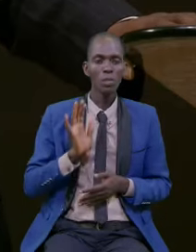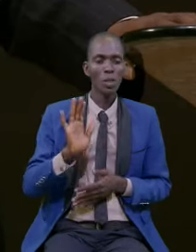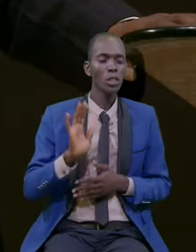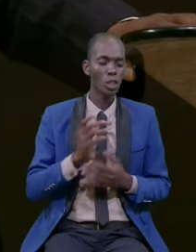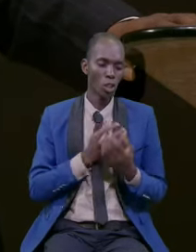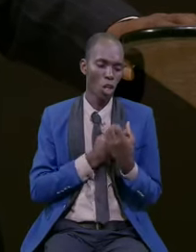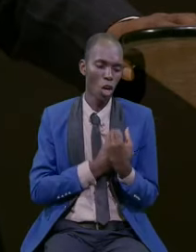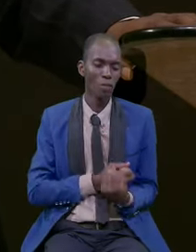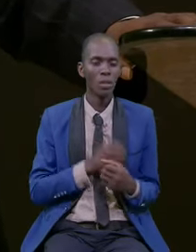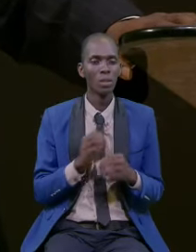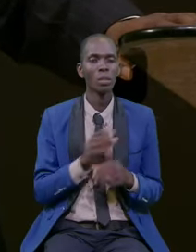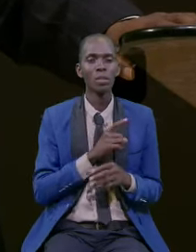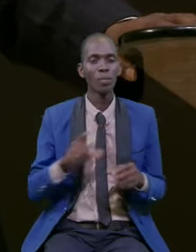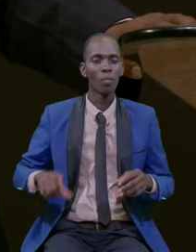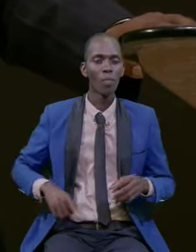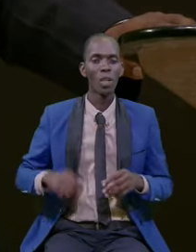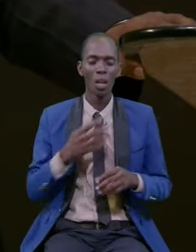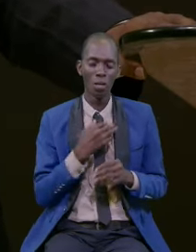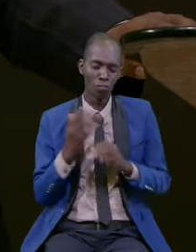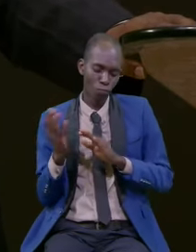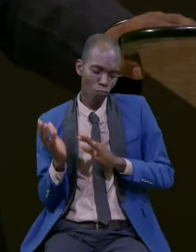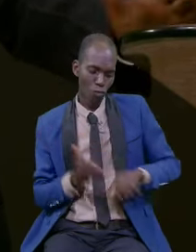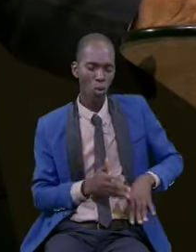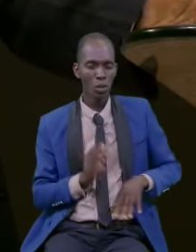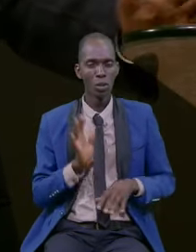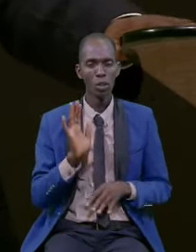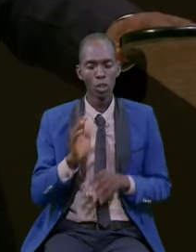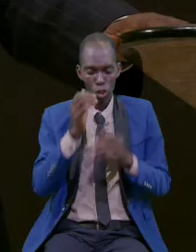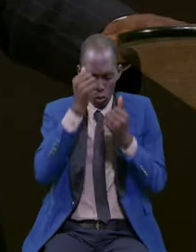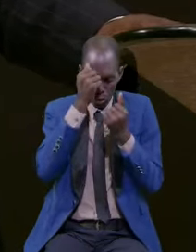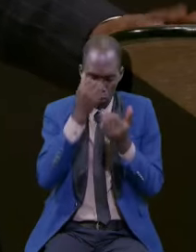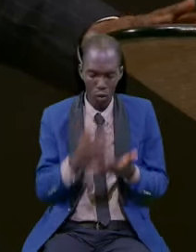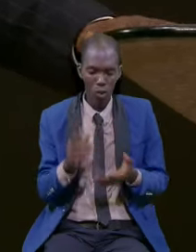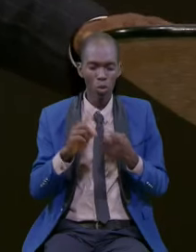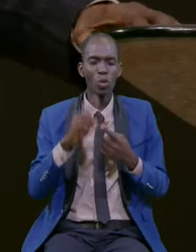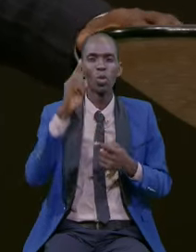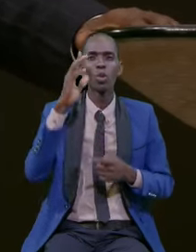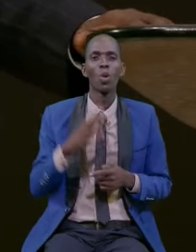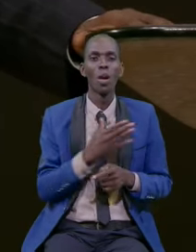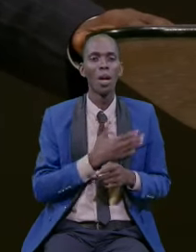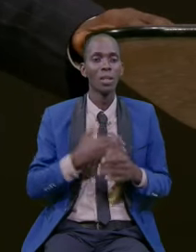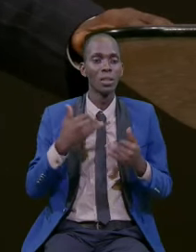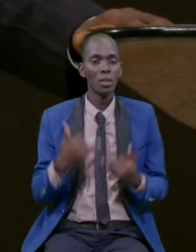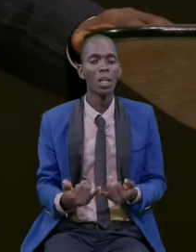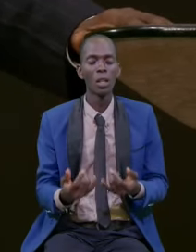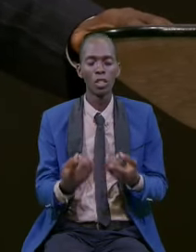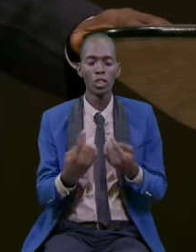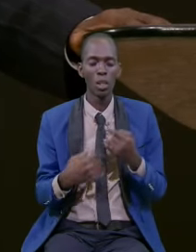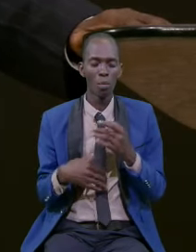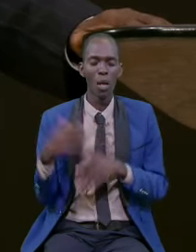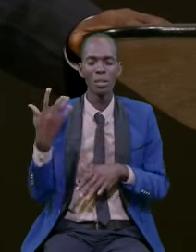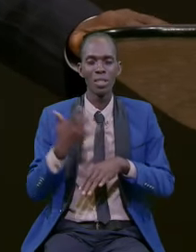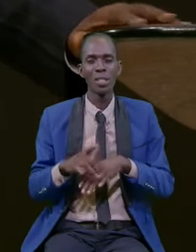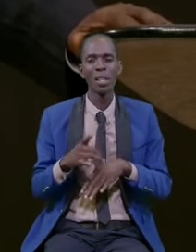dropped his obedience unto God and then became naked. Adam, where are